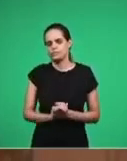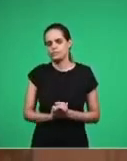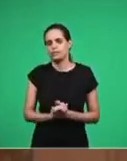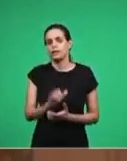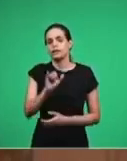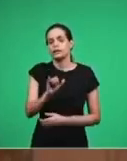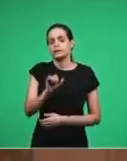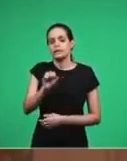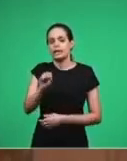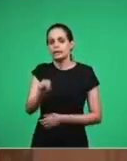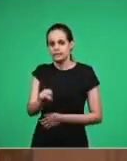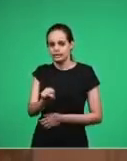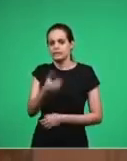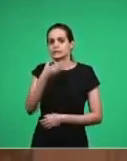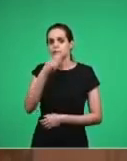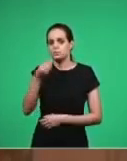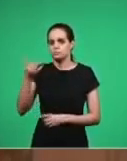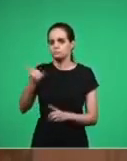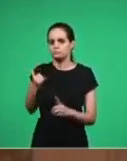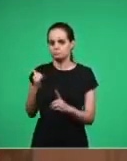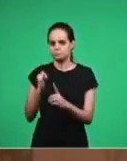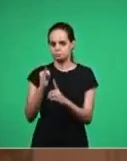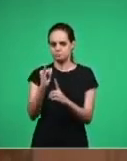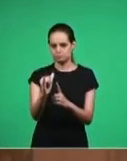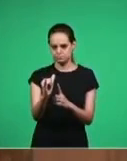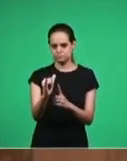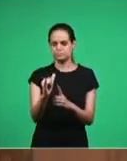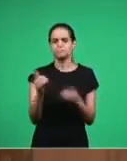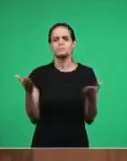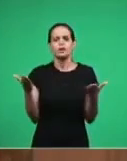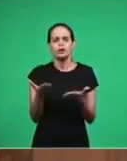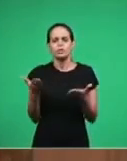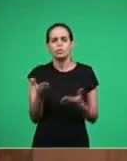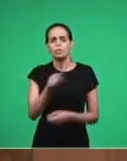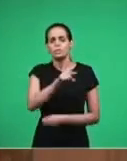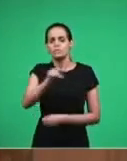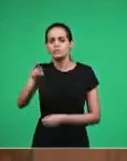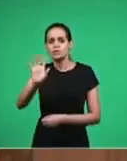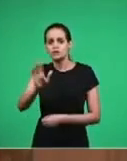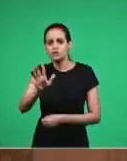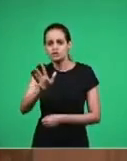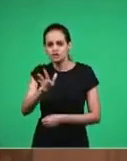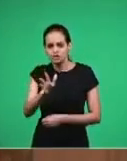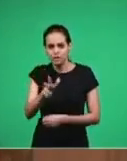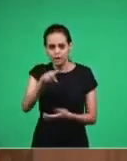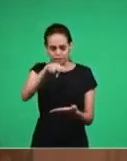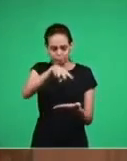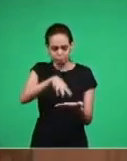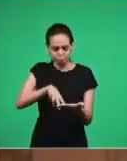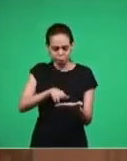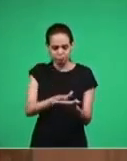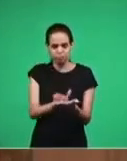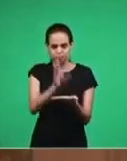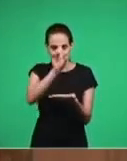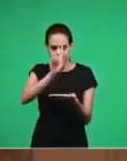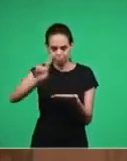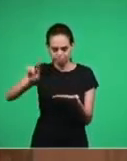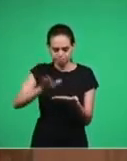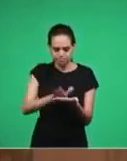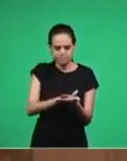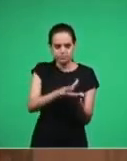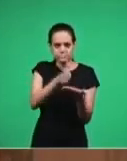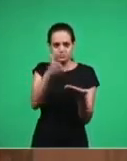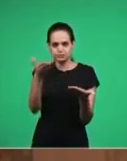And what we're going to be using as an example for us today is the ministry that is given an example in Isaiah.